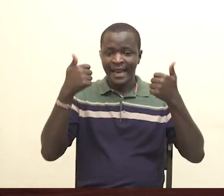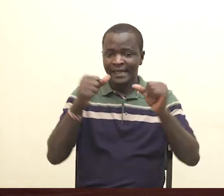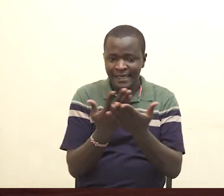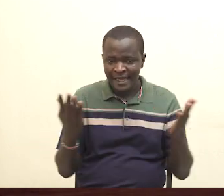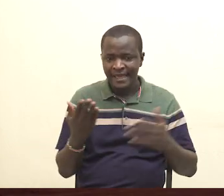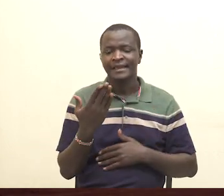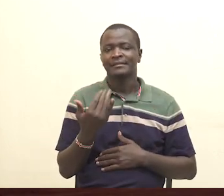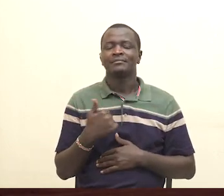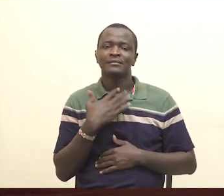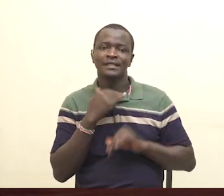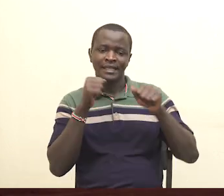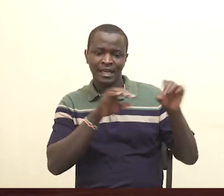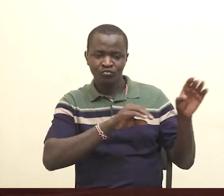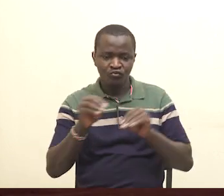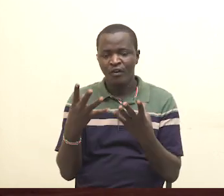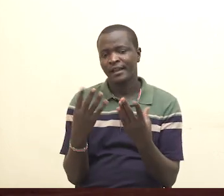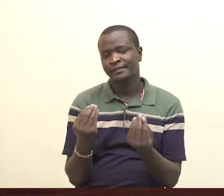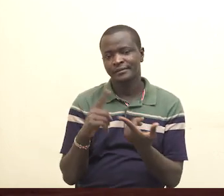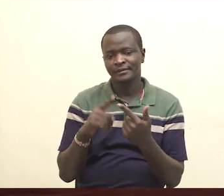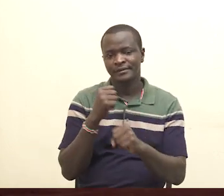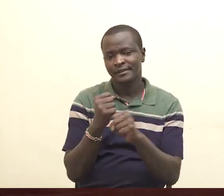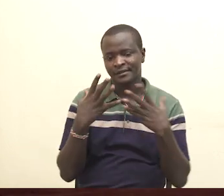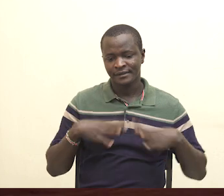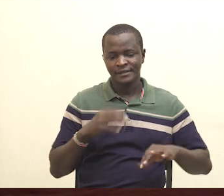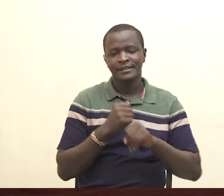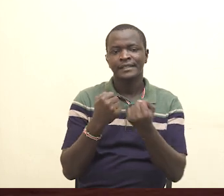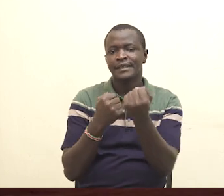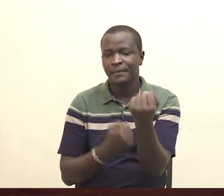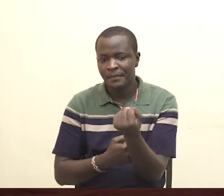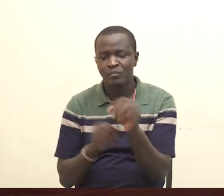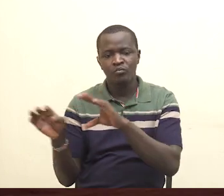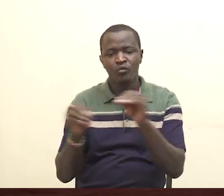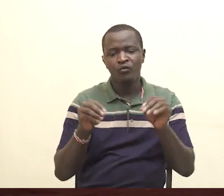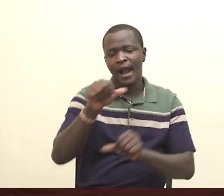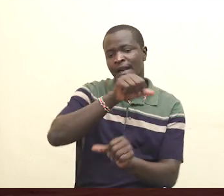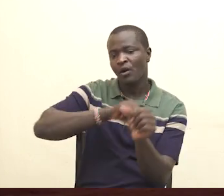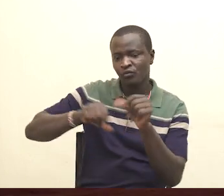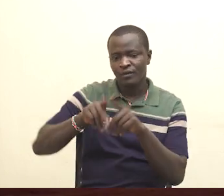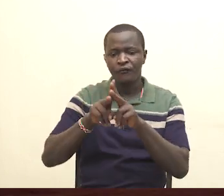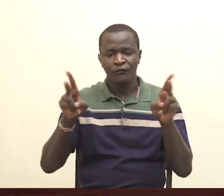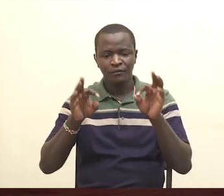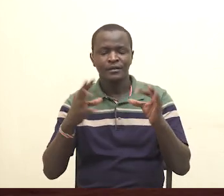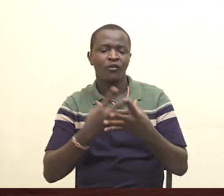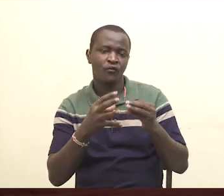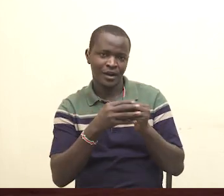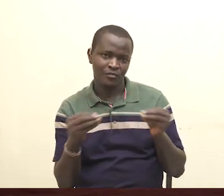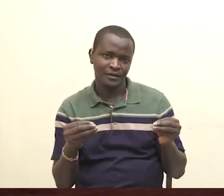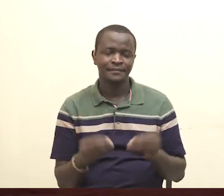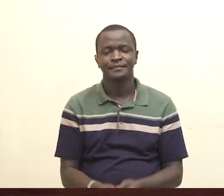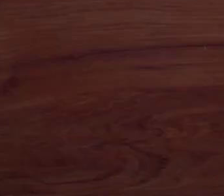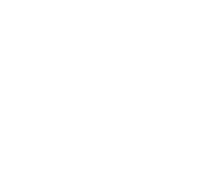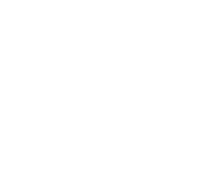scene like anyone else, because now they can move easily, and even the people who assist them can move them around